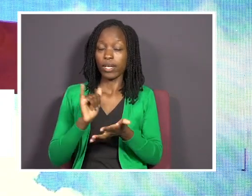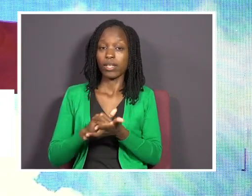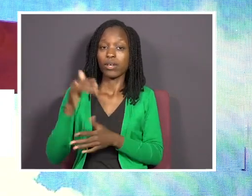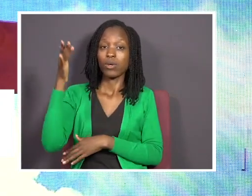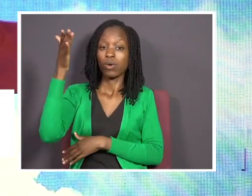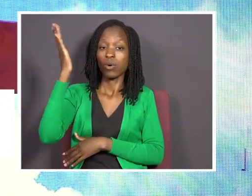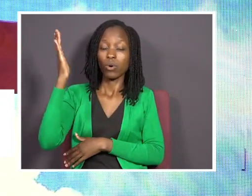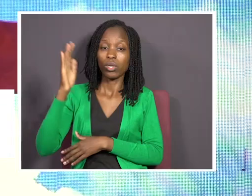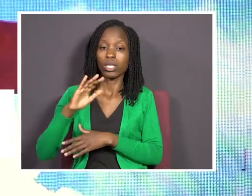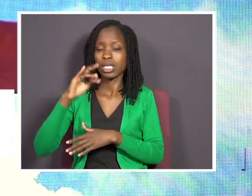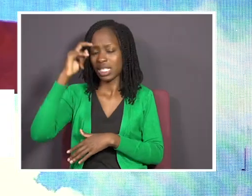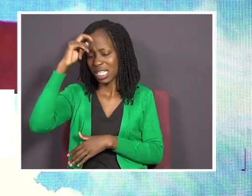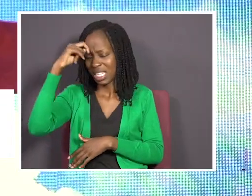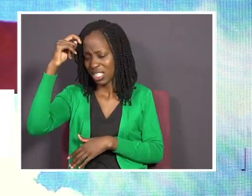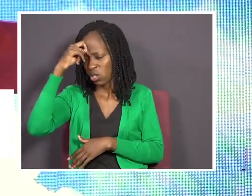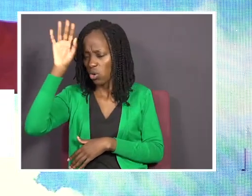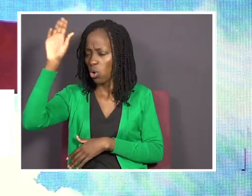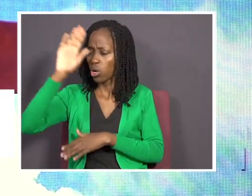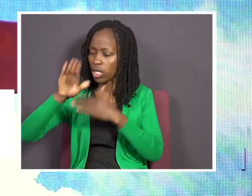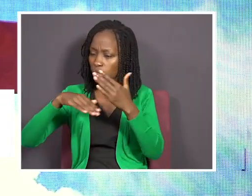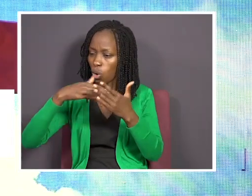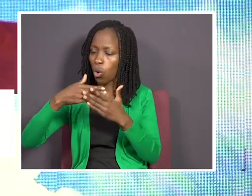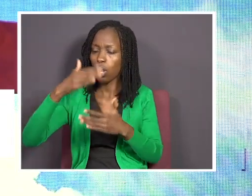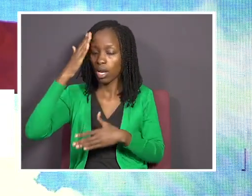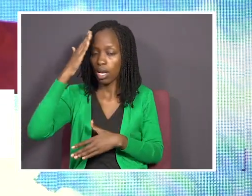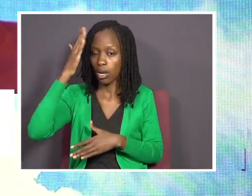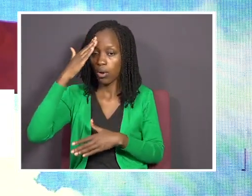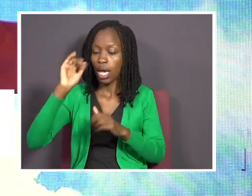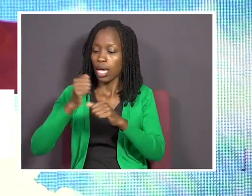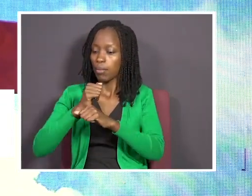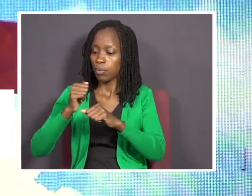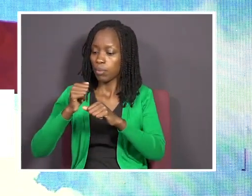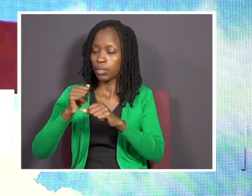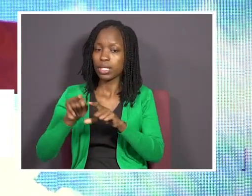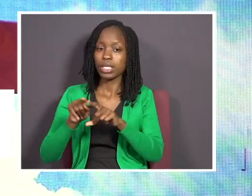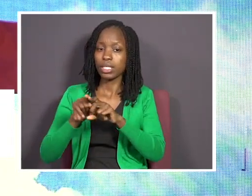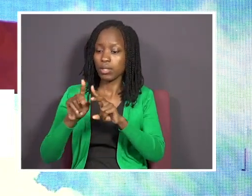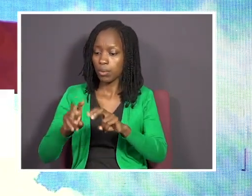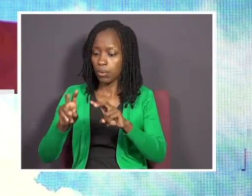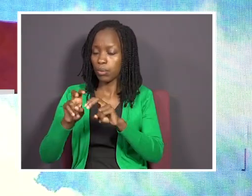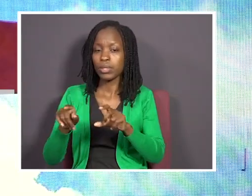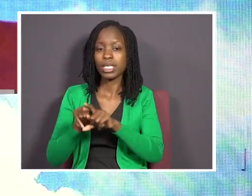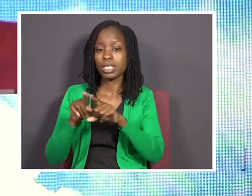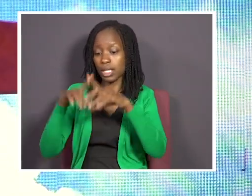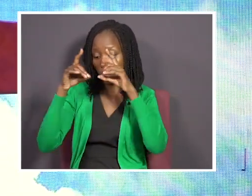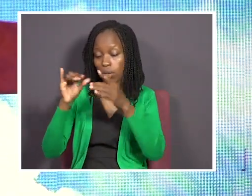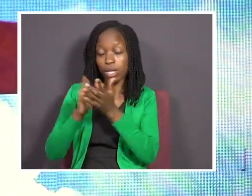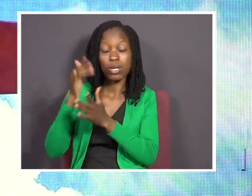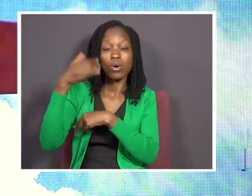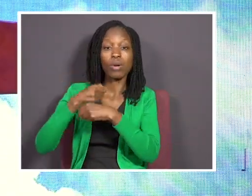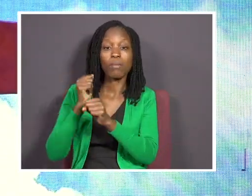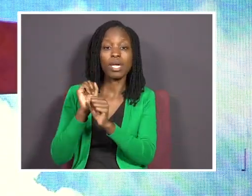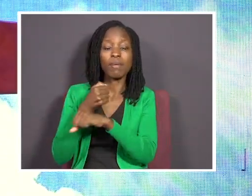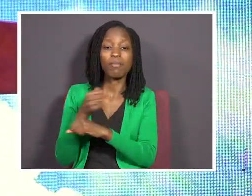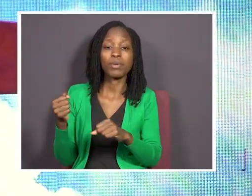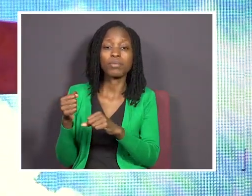That God is all wise, He is all knowing, and He is unsearchable in terms of the decisions that He makes.